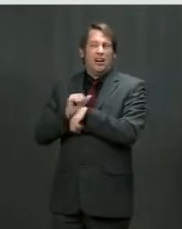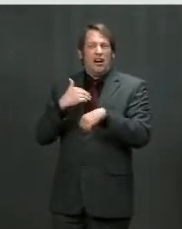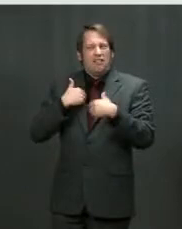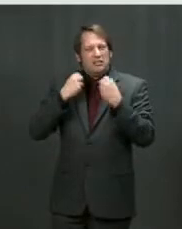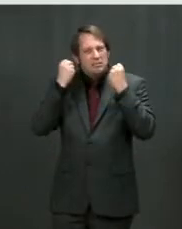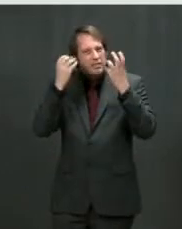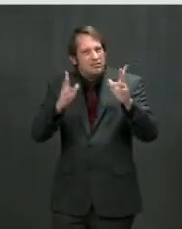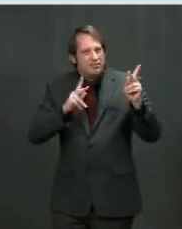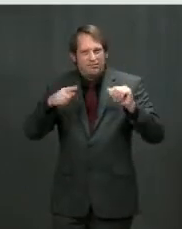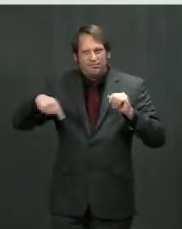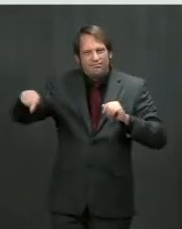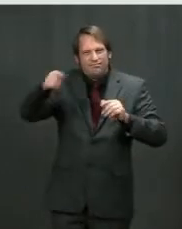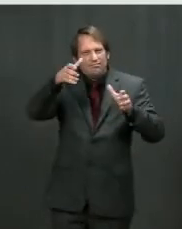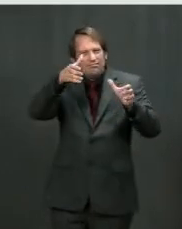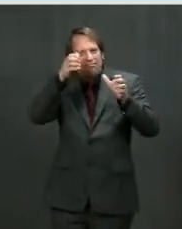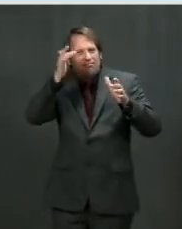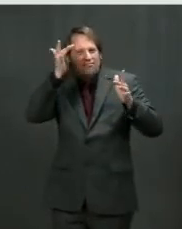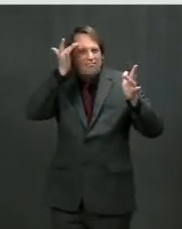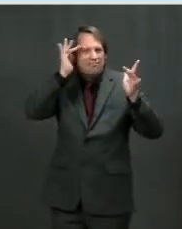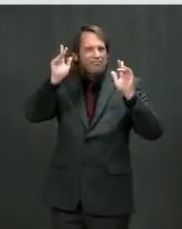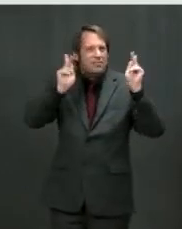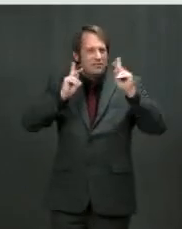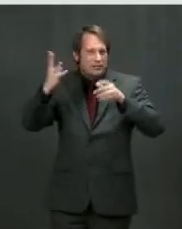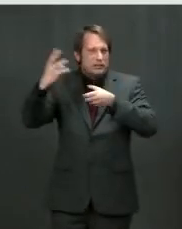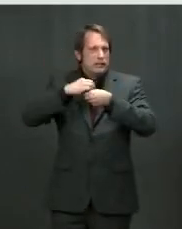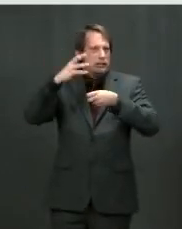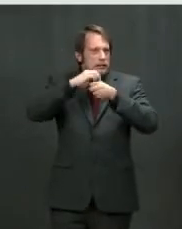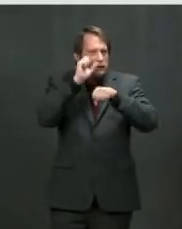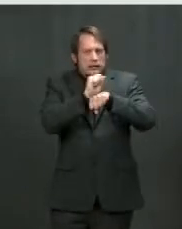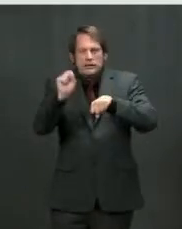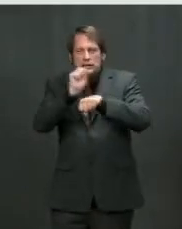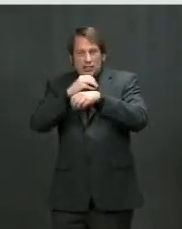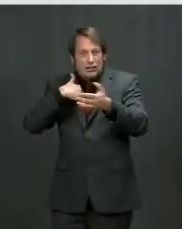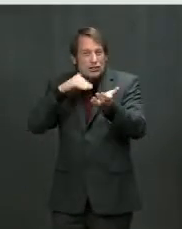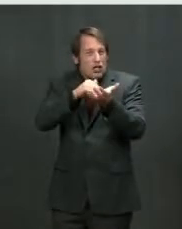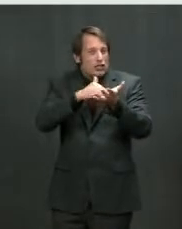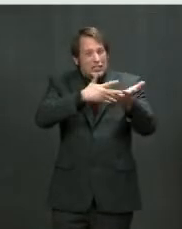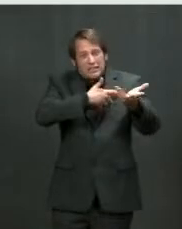as Dr. Walensky also indicated. With that, I